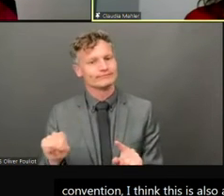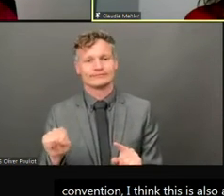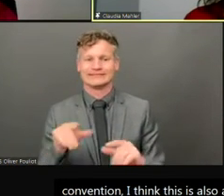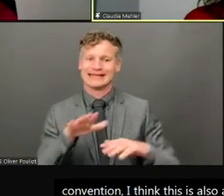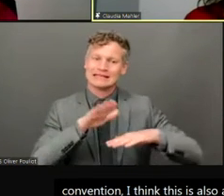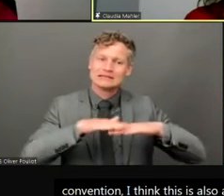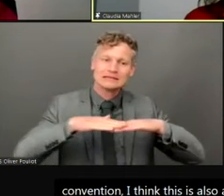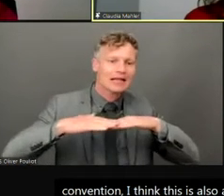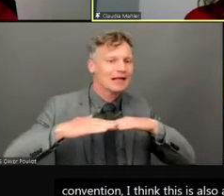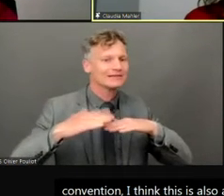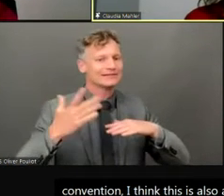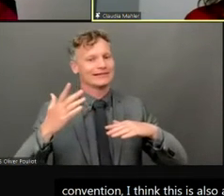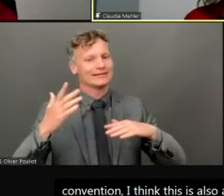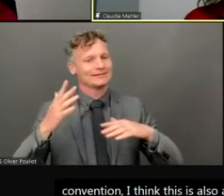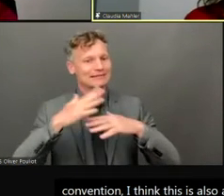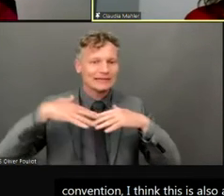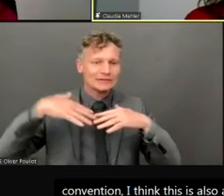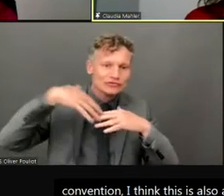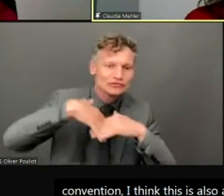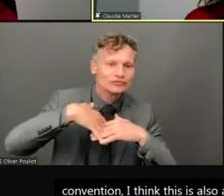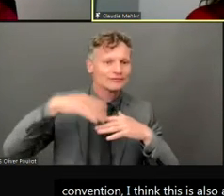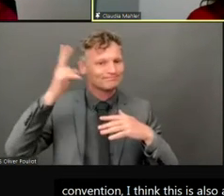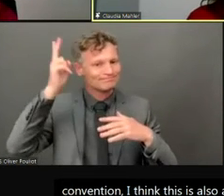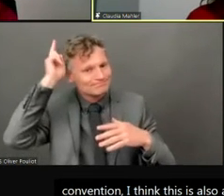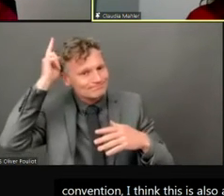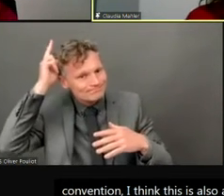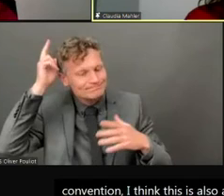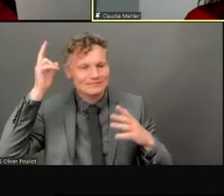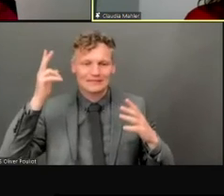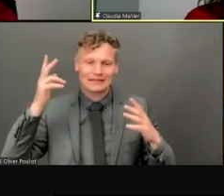and then we really rely on your